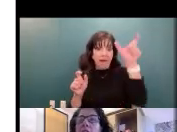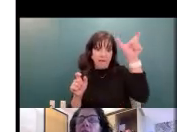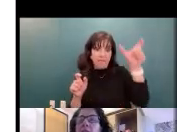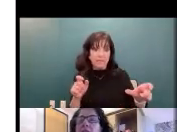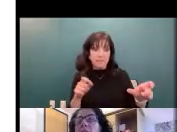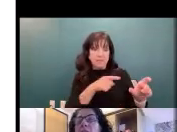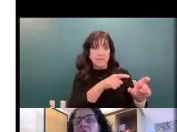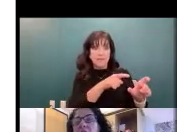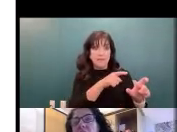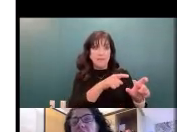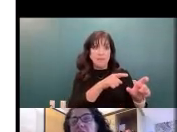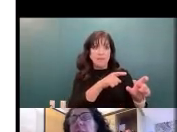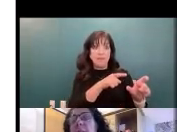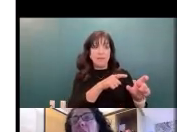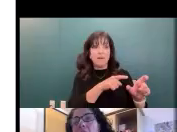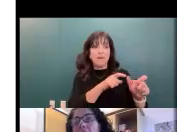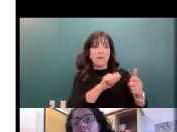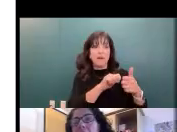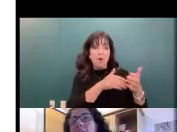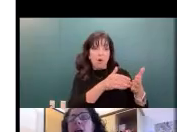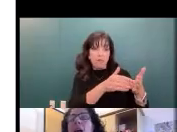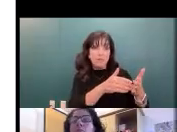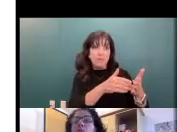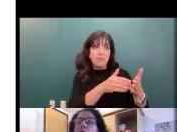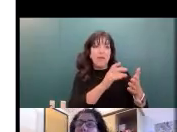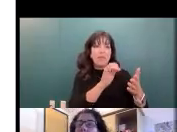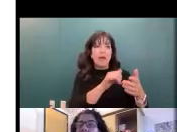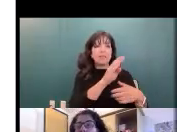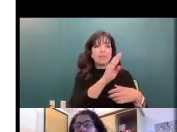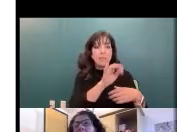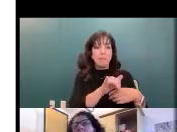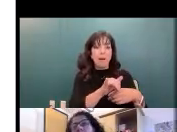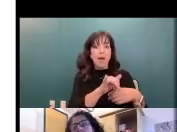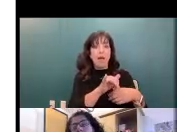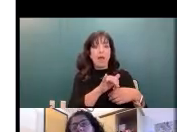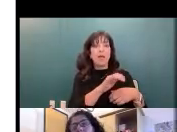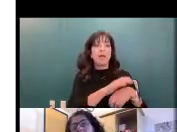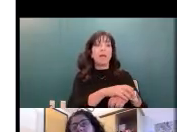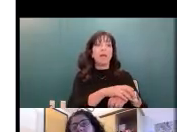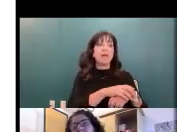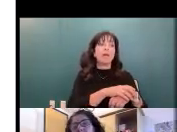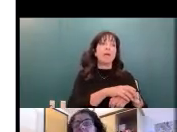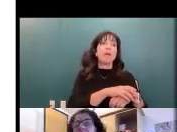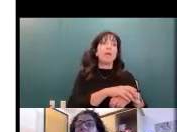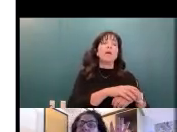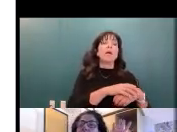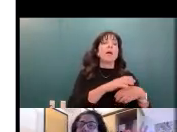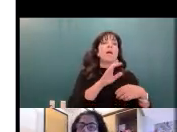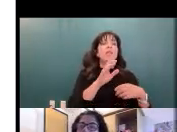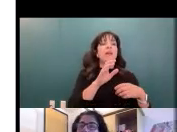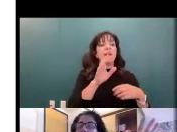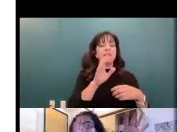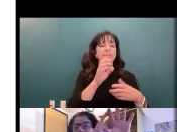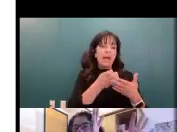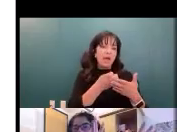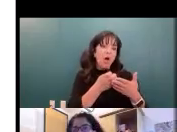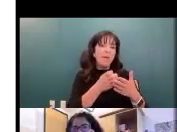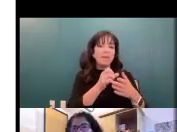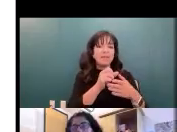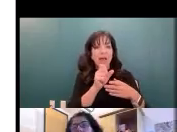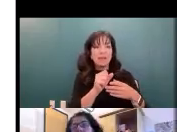paper on the prevalence of autism by tertile of socioeconomic status. So considering the